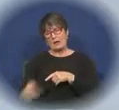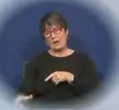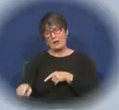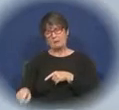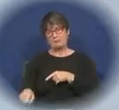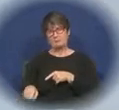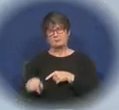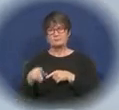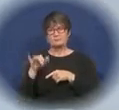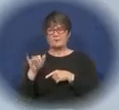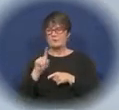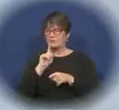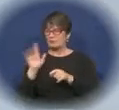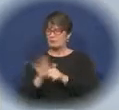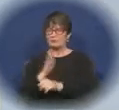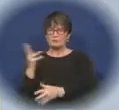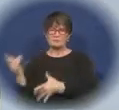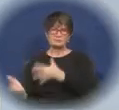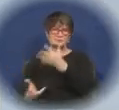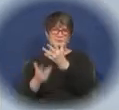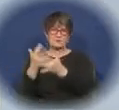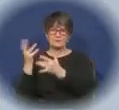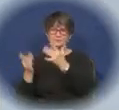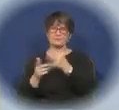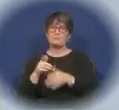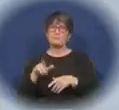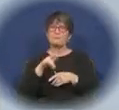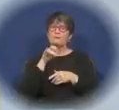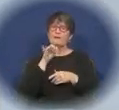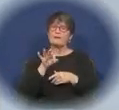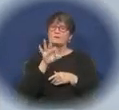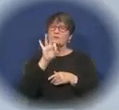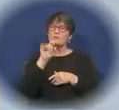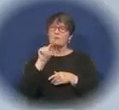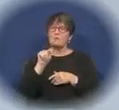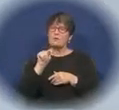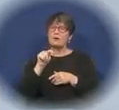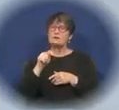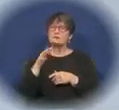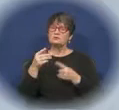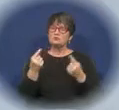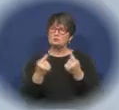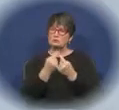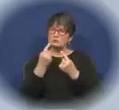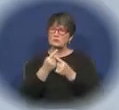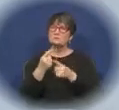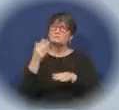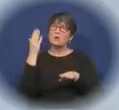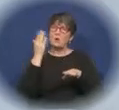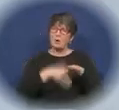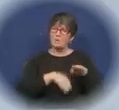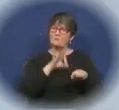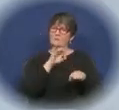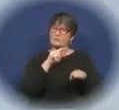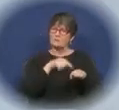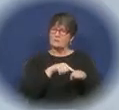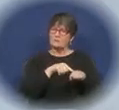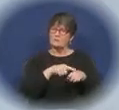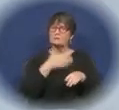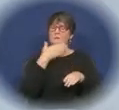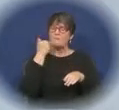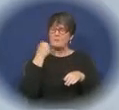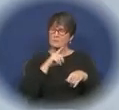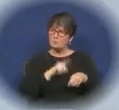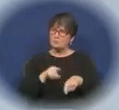the unquenchable fire. And if your foot causes you to sin, cut it off. It is